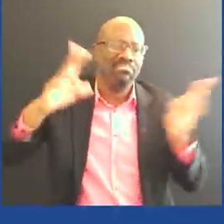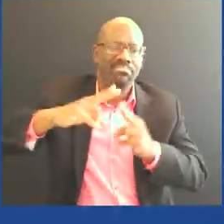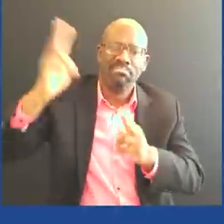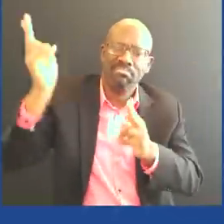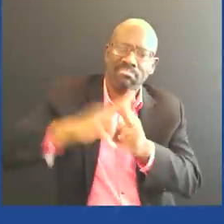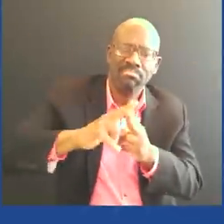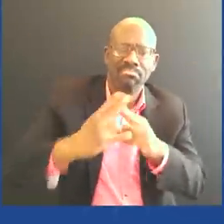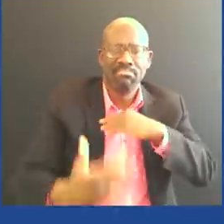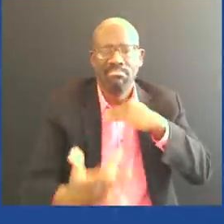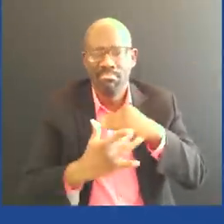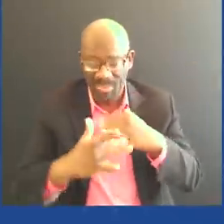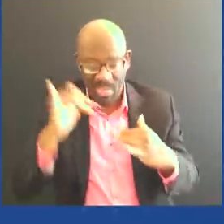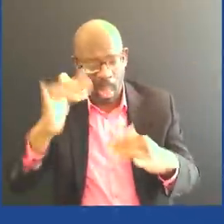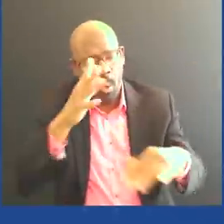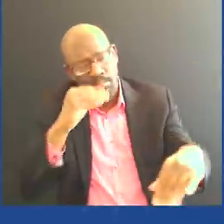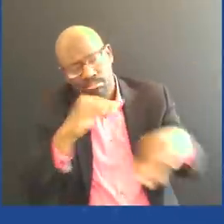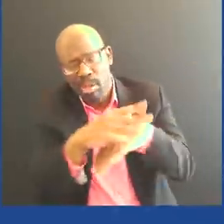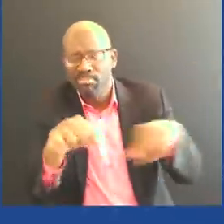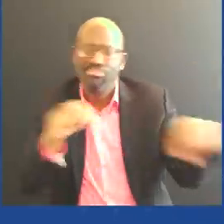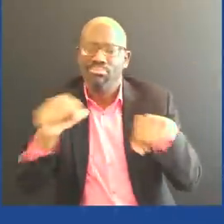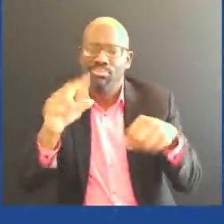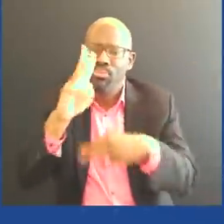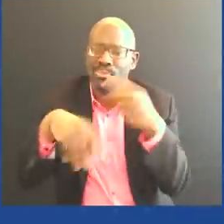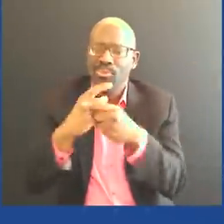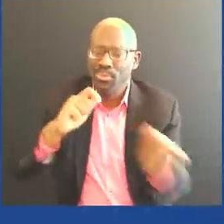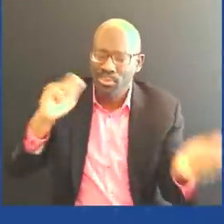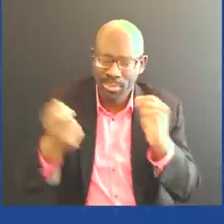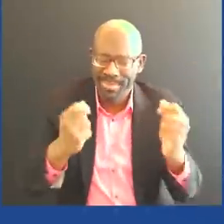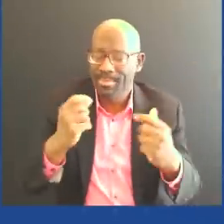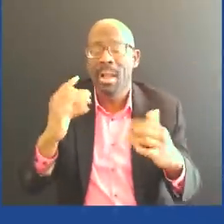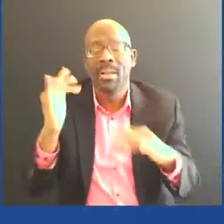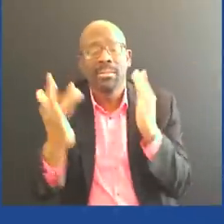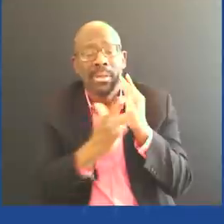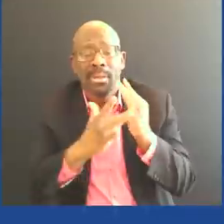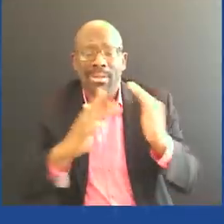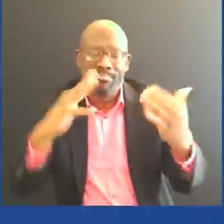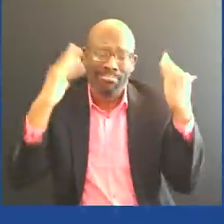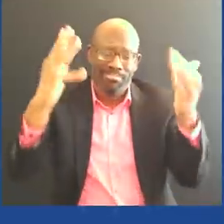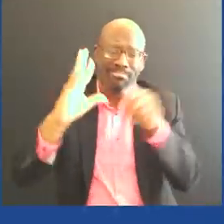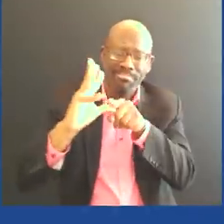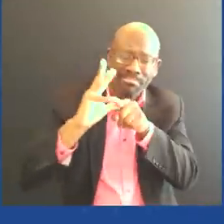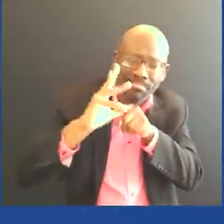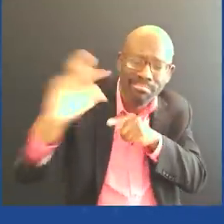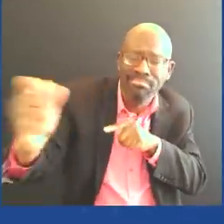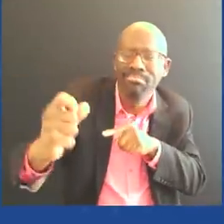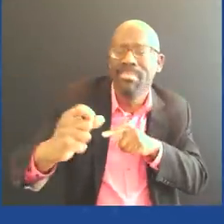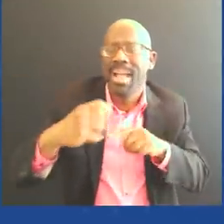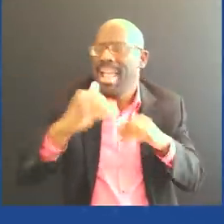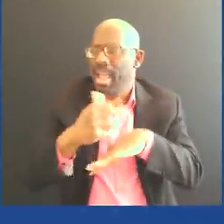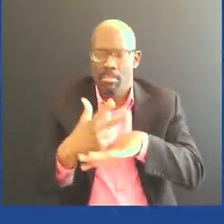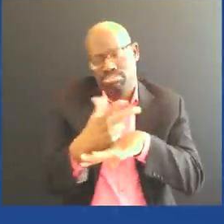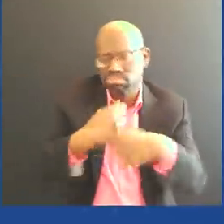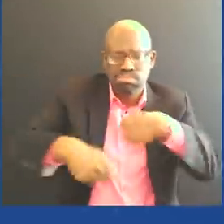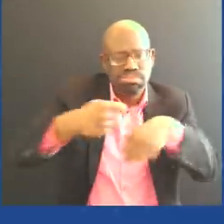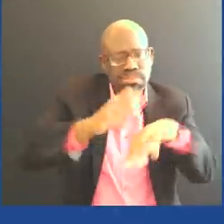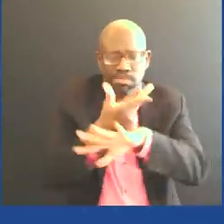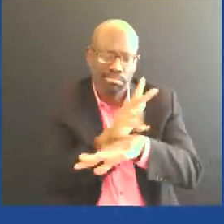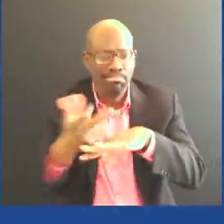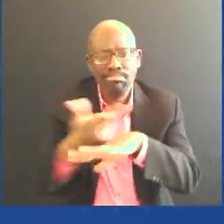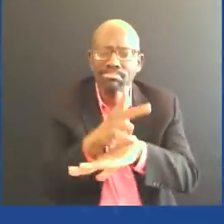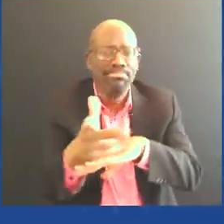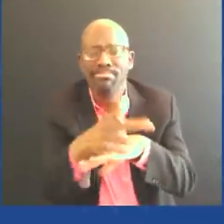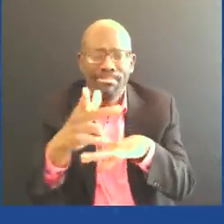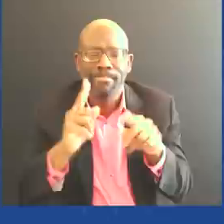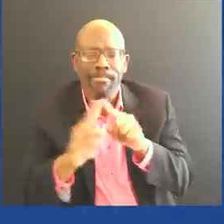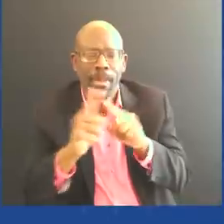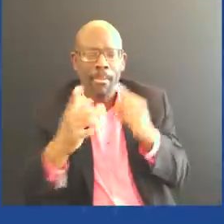advanced engineering, this vessel brings versatility and firepower to the fleet. Delaware and the Virginia class are among the most effective platforms in the United